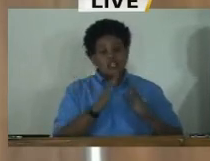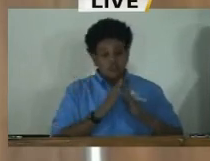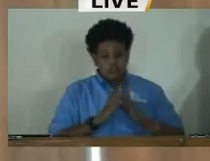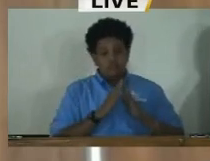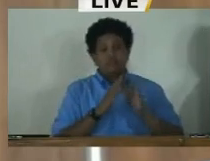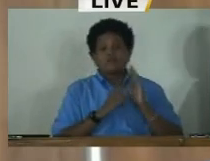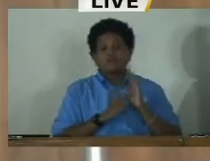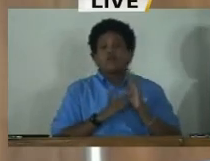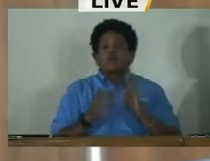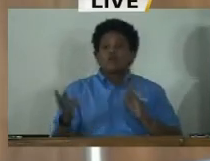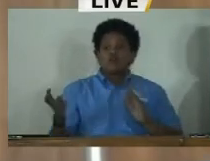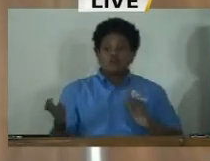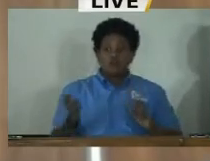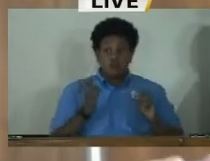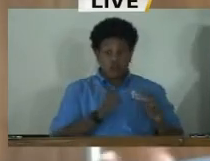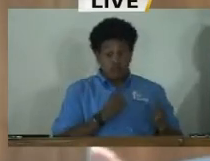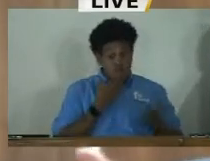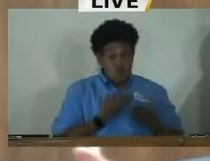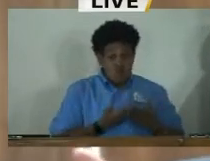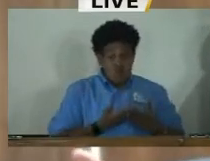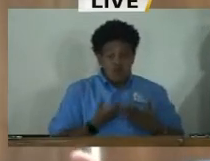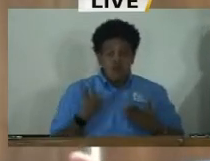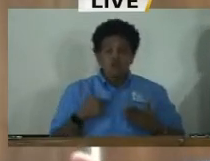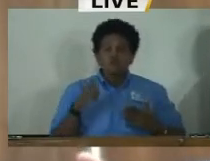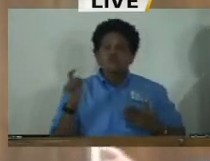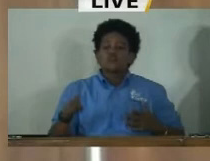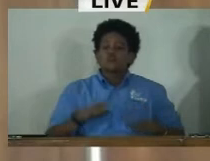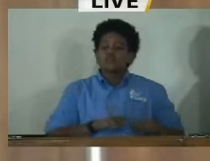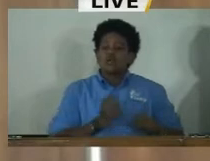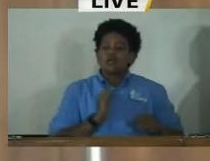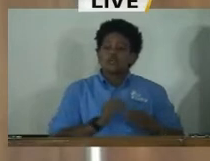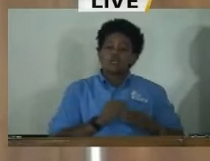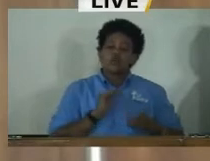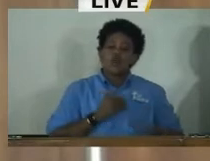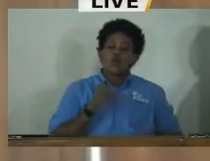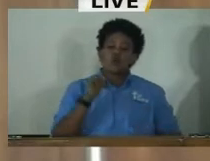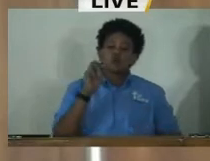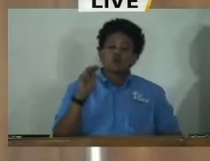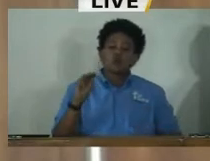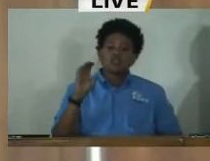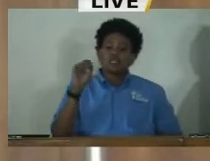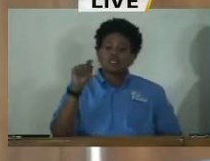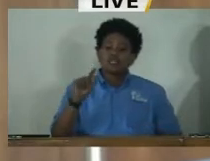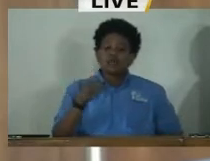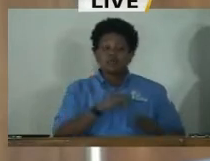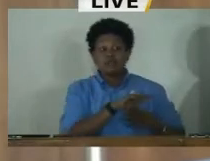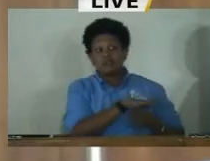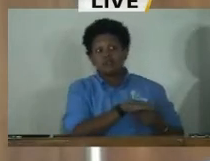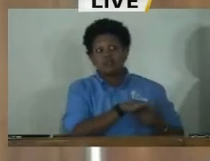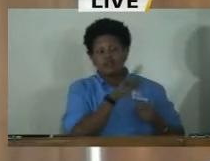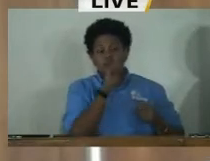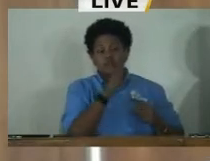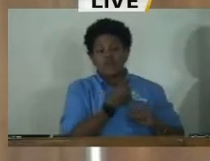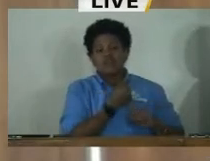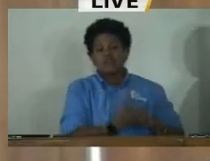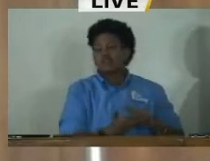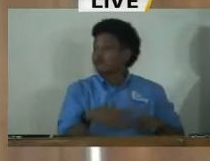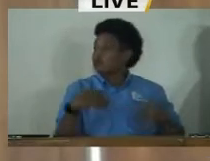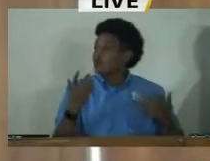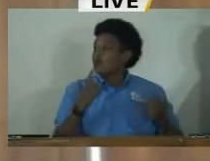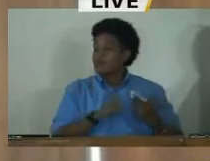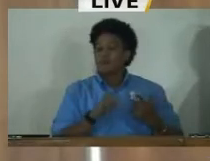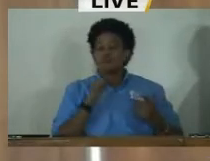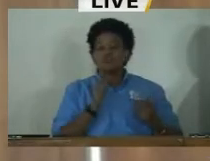good model, and we should begin in our tourism capital, Minister of Tourism, by expanding